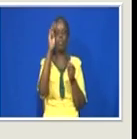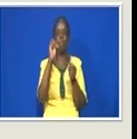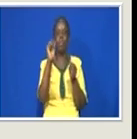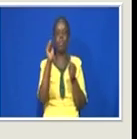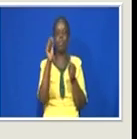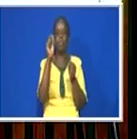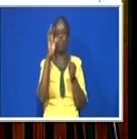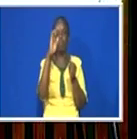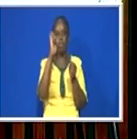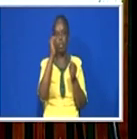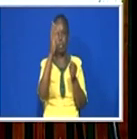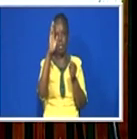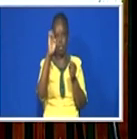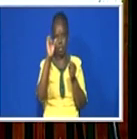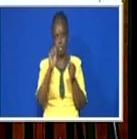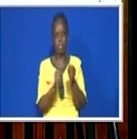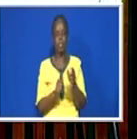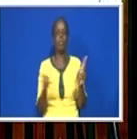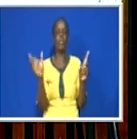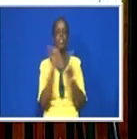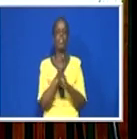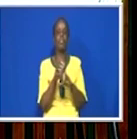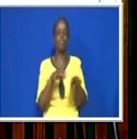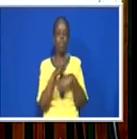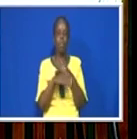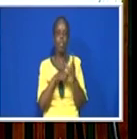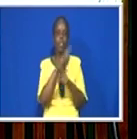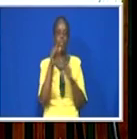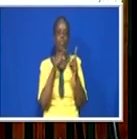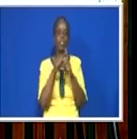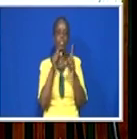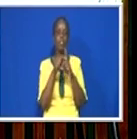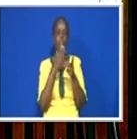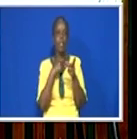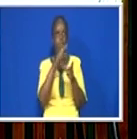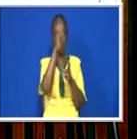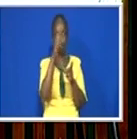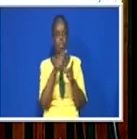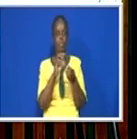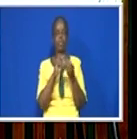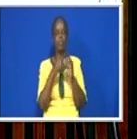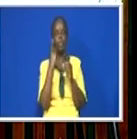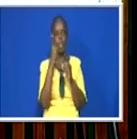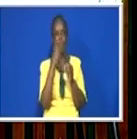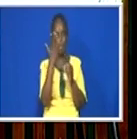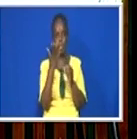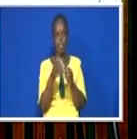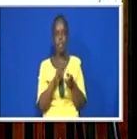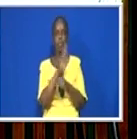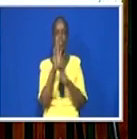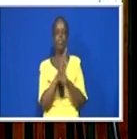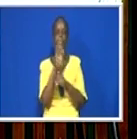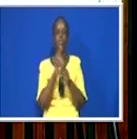Now, to be able to achieve those objectives, we have a question here, a sample question 1, that we are going to